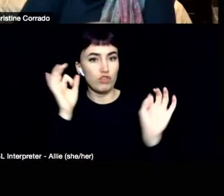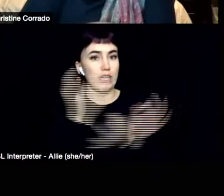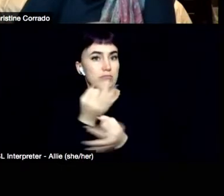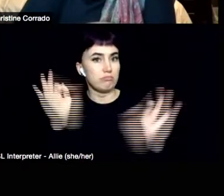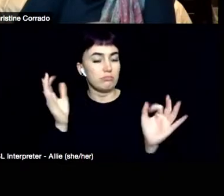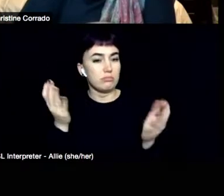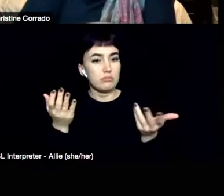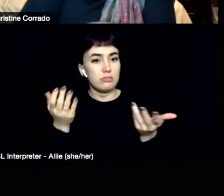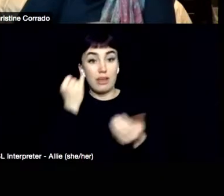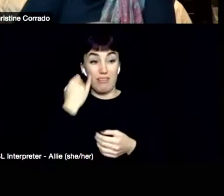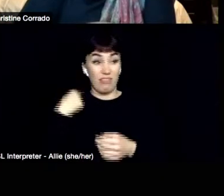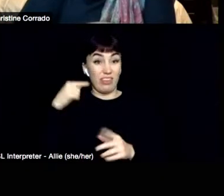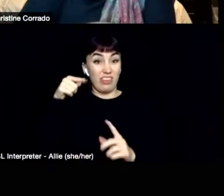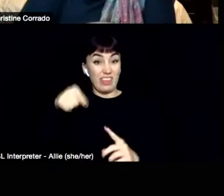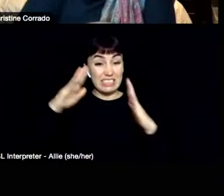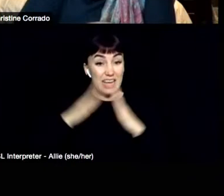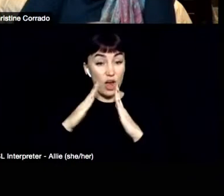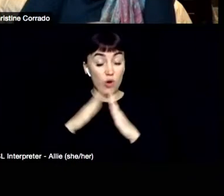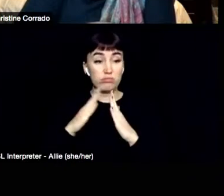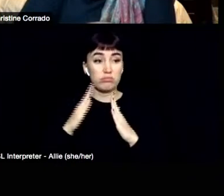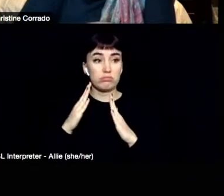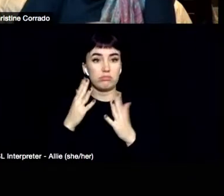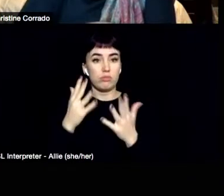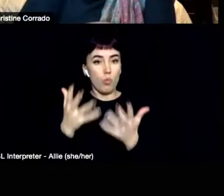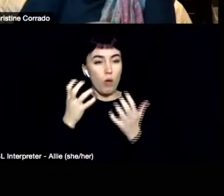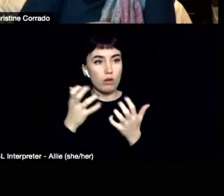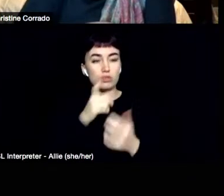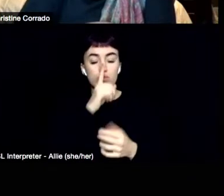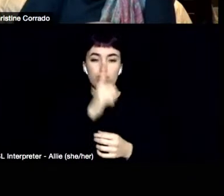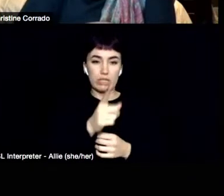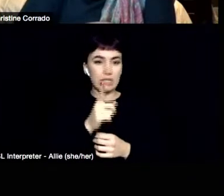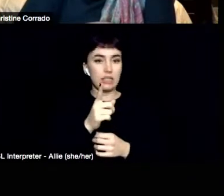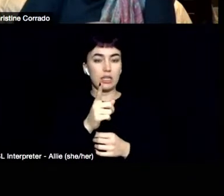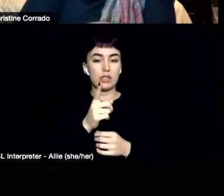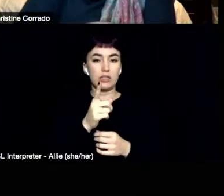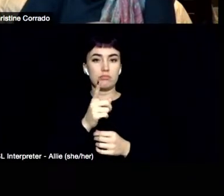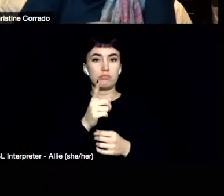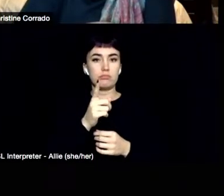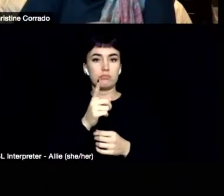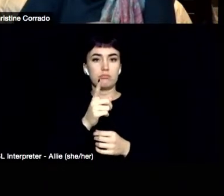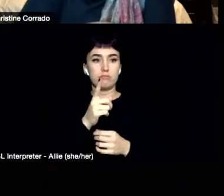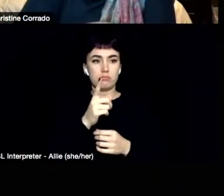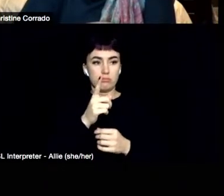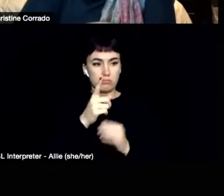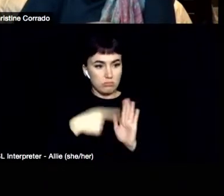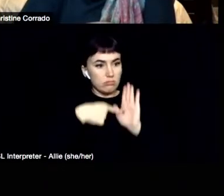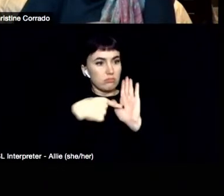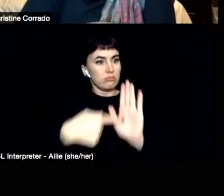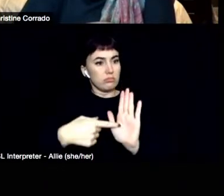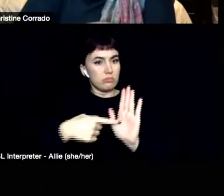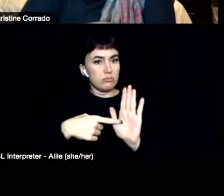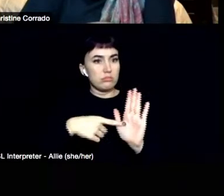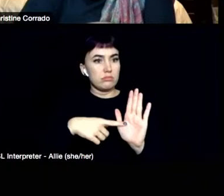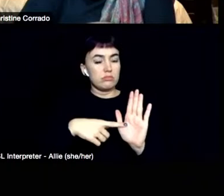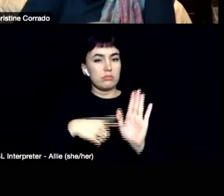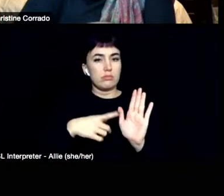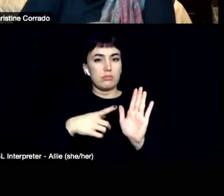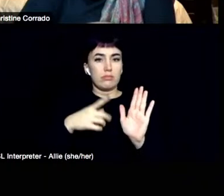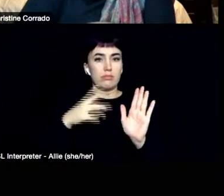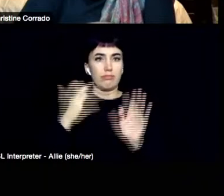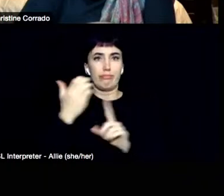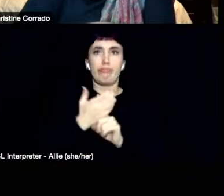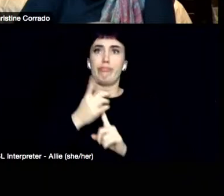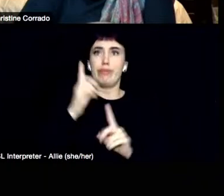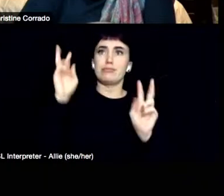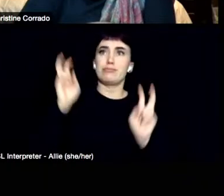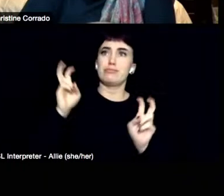And if this town wants to really live up to its, you know, supposed